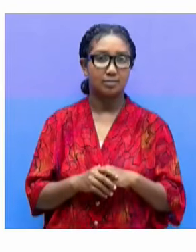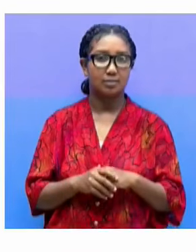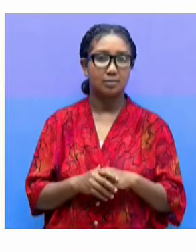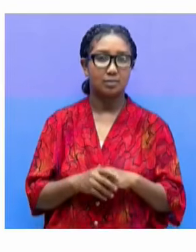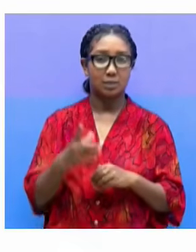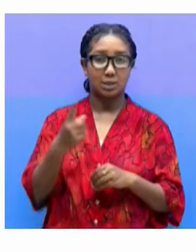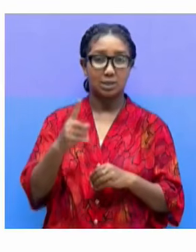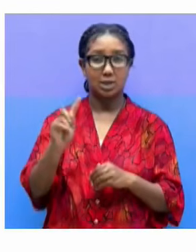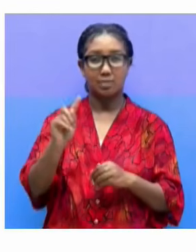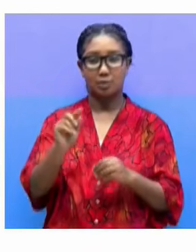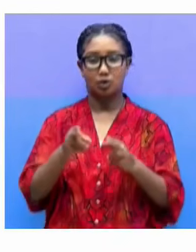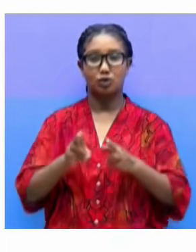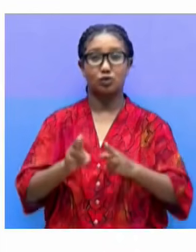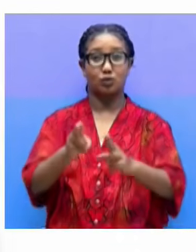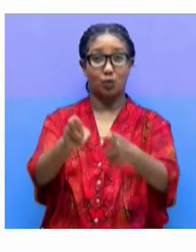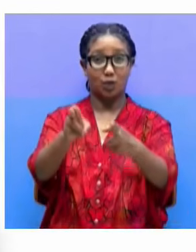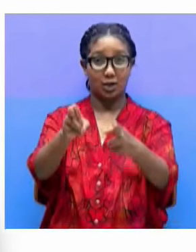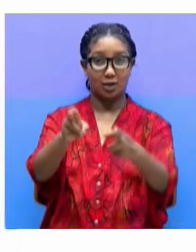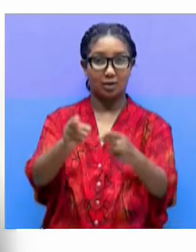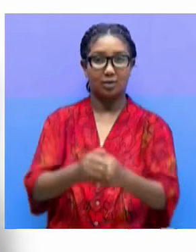the story, yeah,